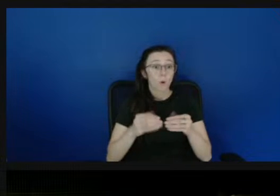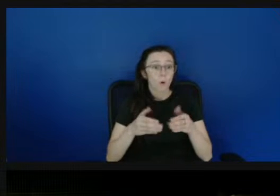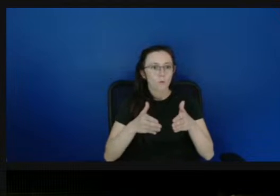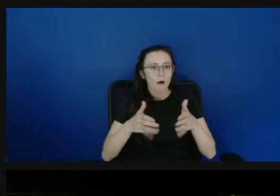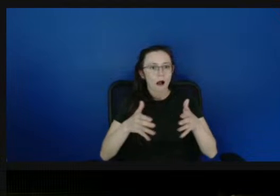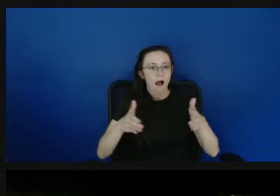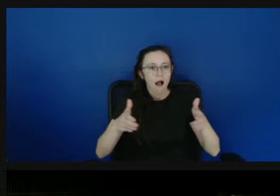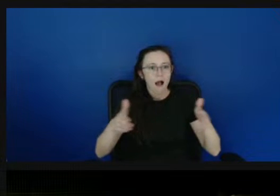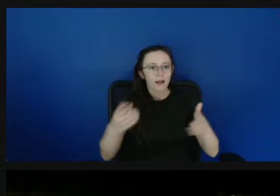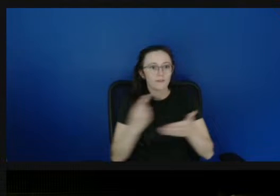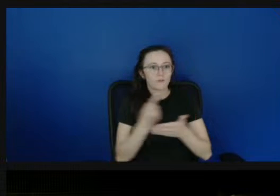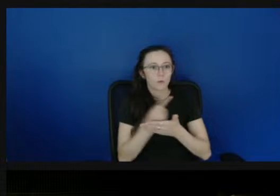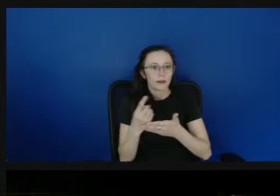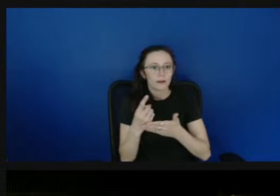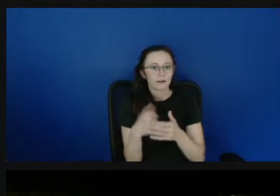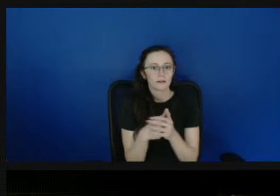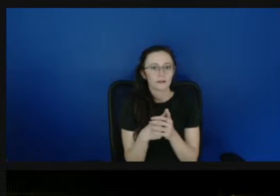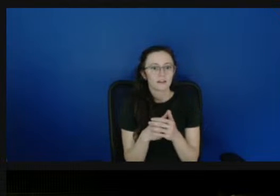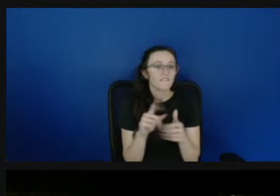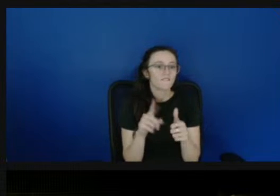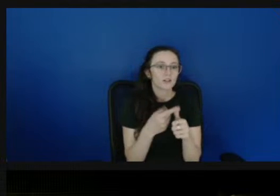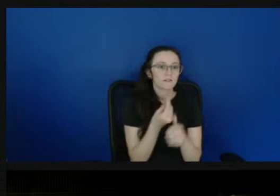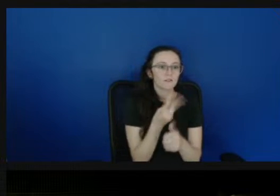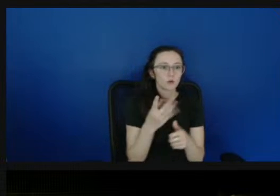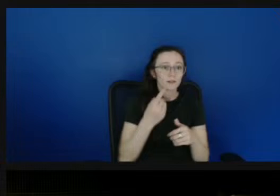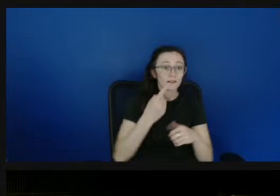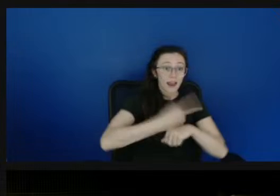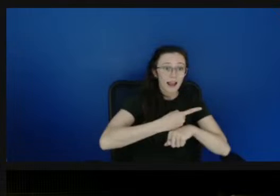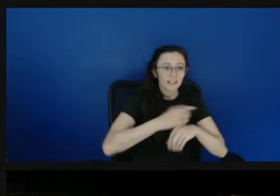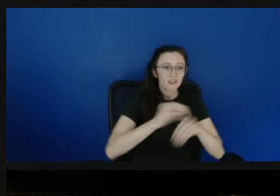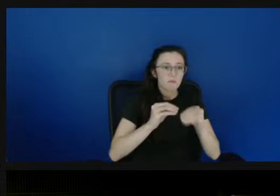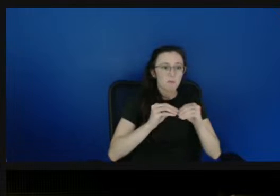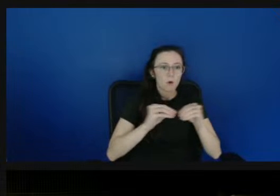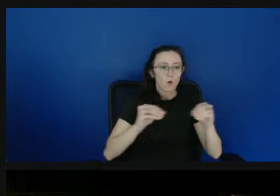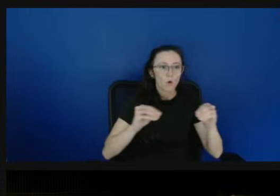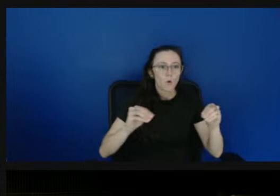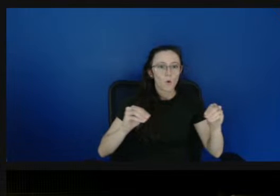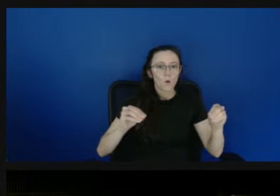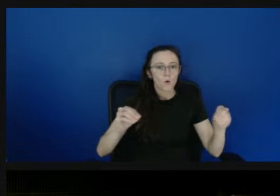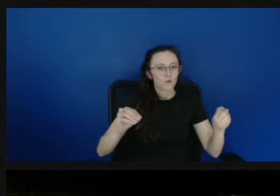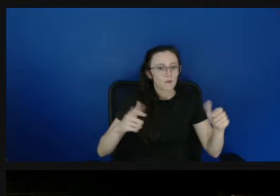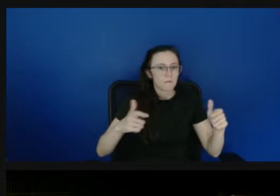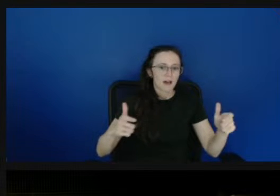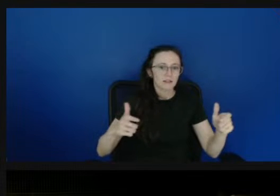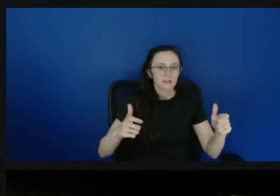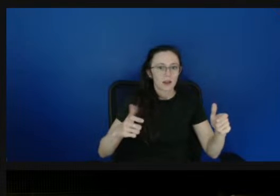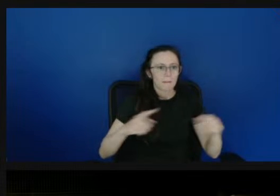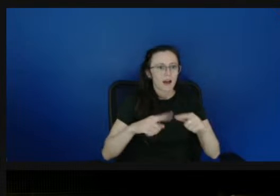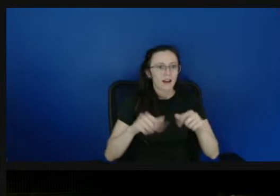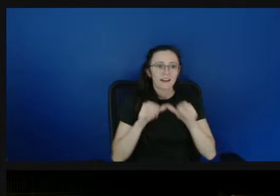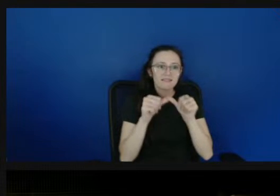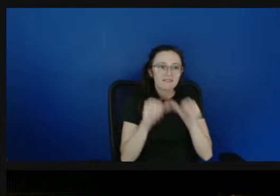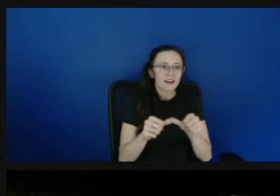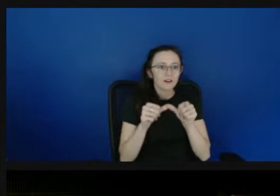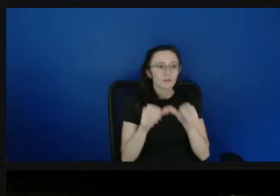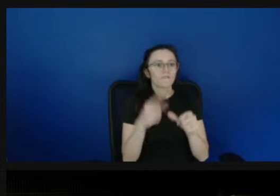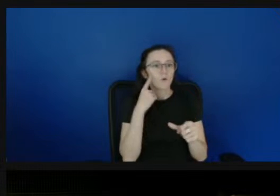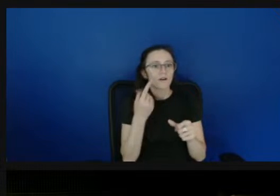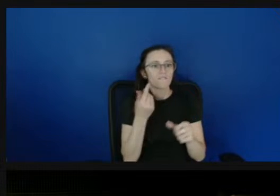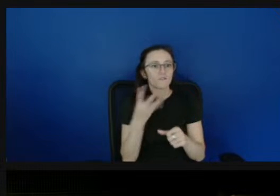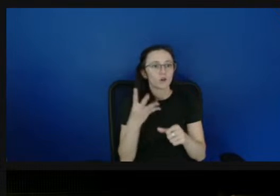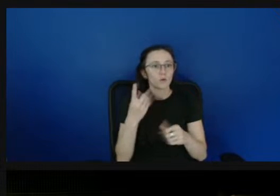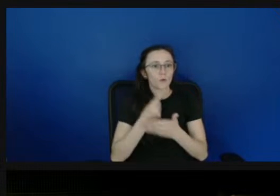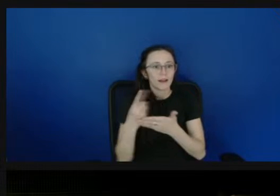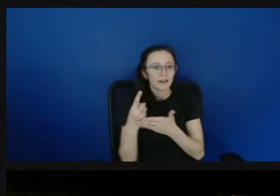can see that by the first few days, it's already moved massively. But that movement continues for a couple of weeks. And over that time,